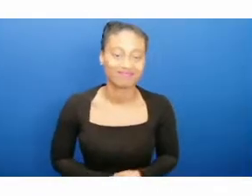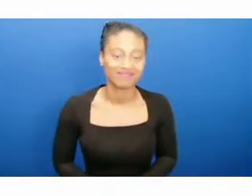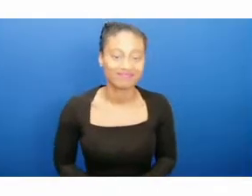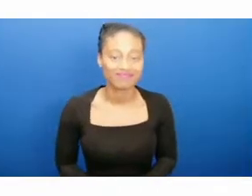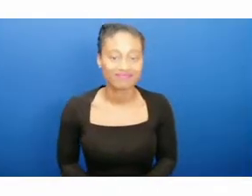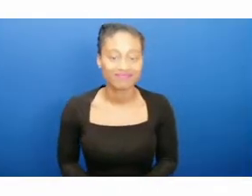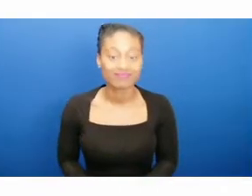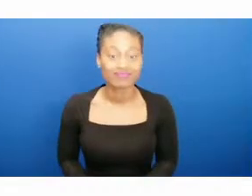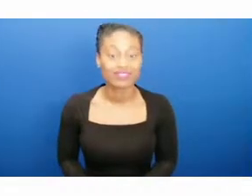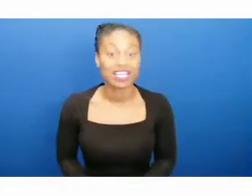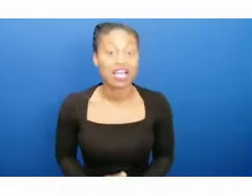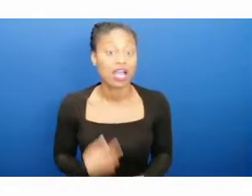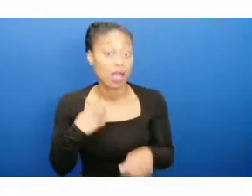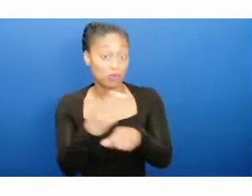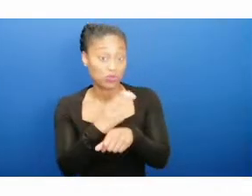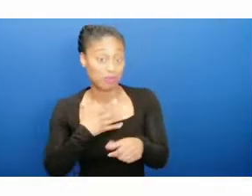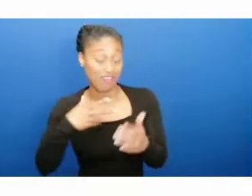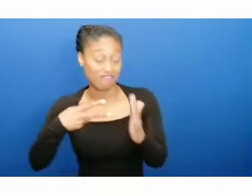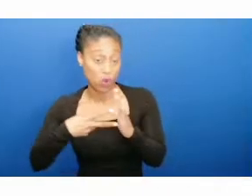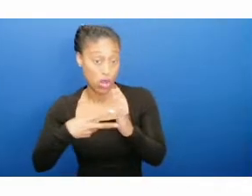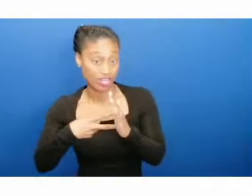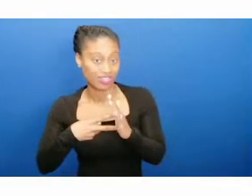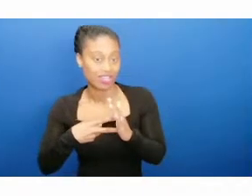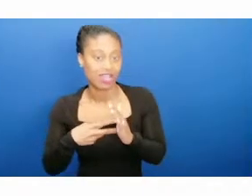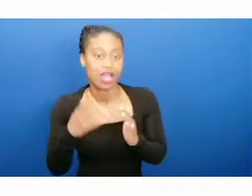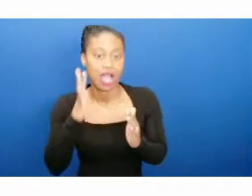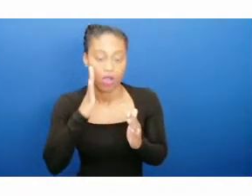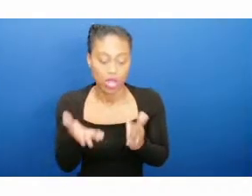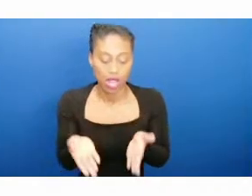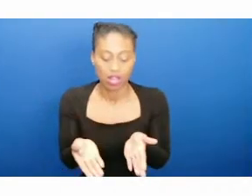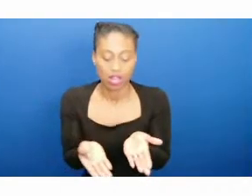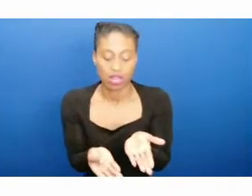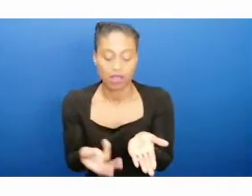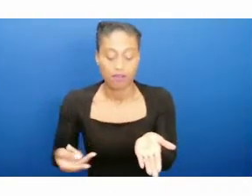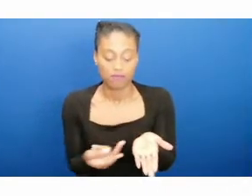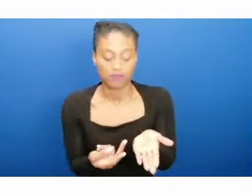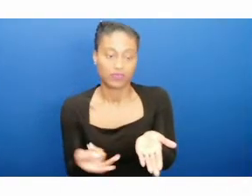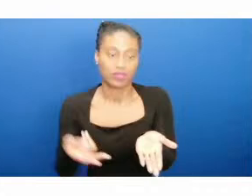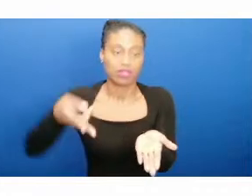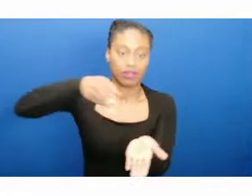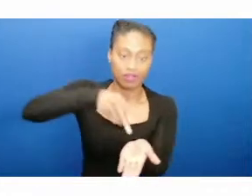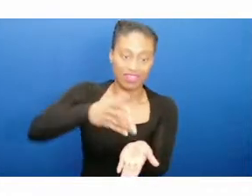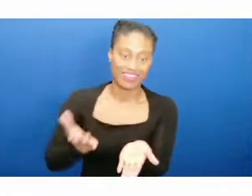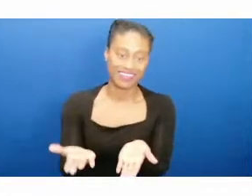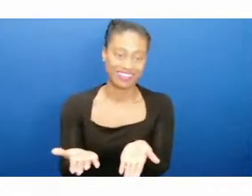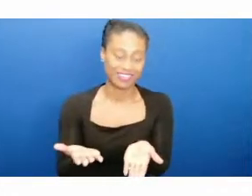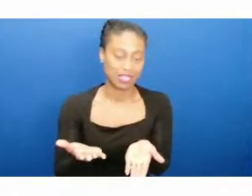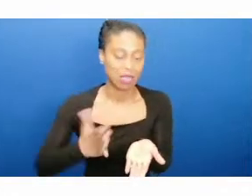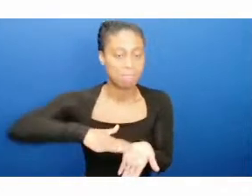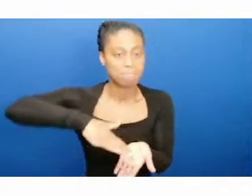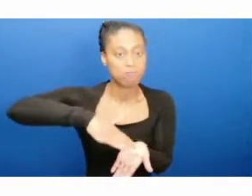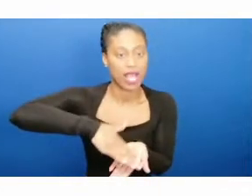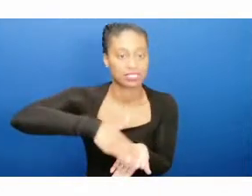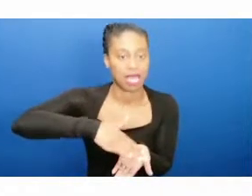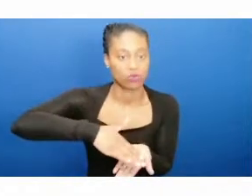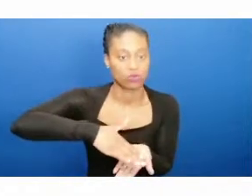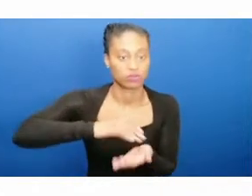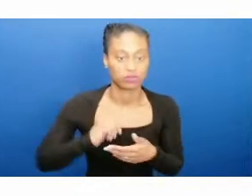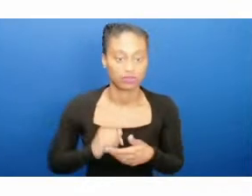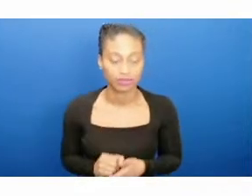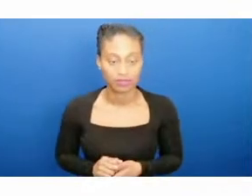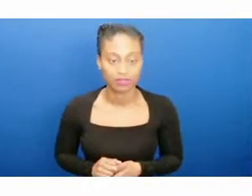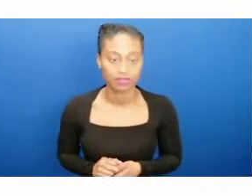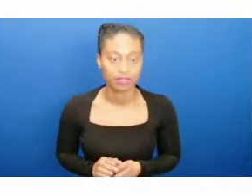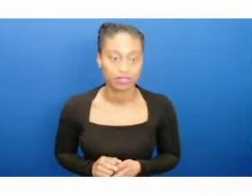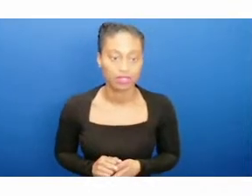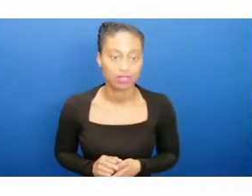And then I'm going to use my fork and lift it over and just press it down to make